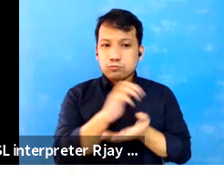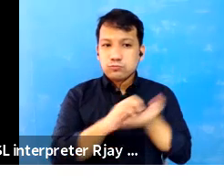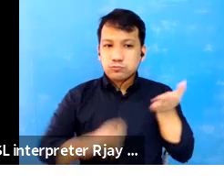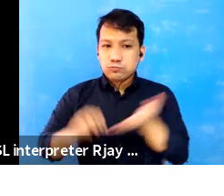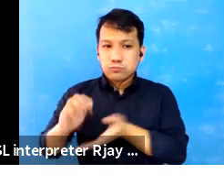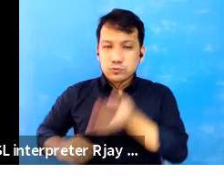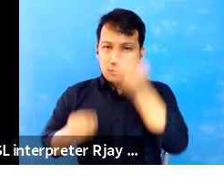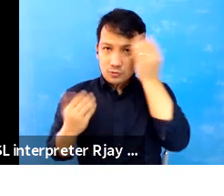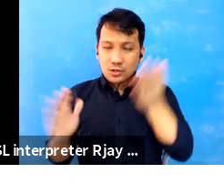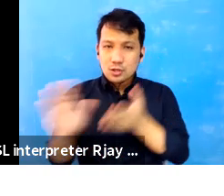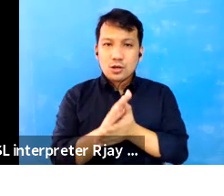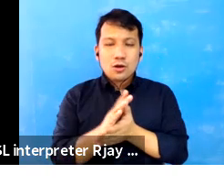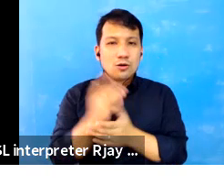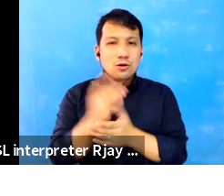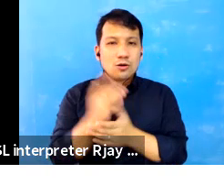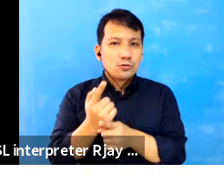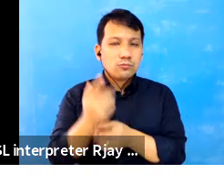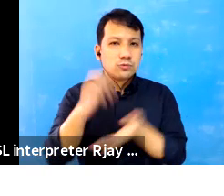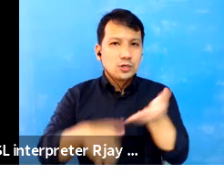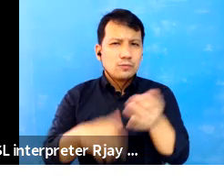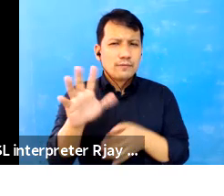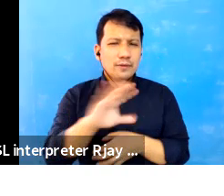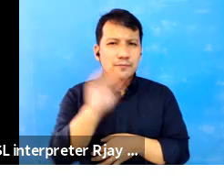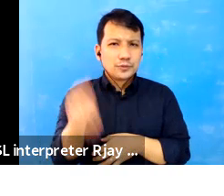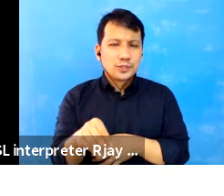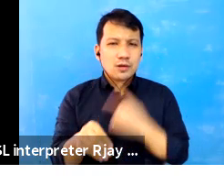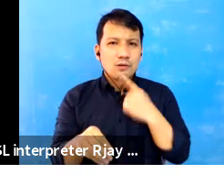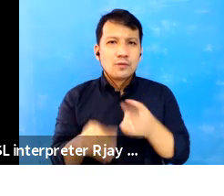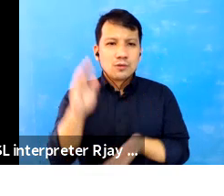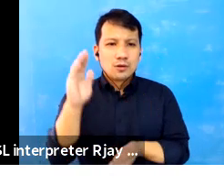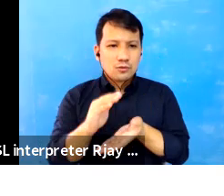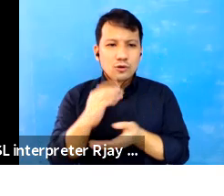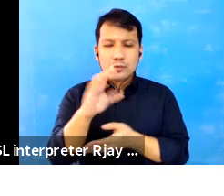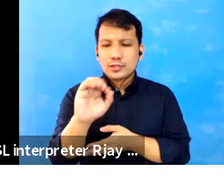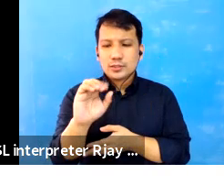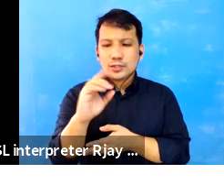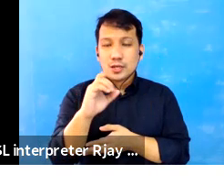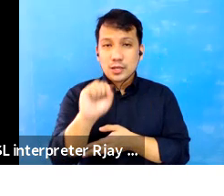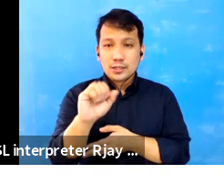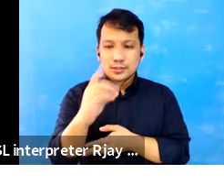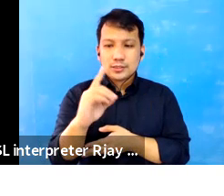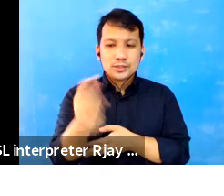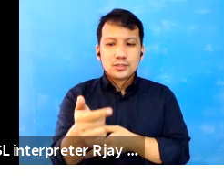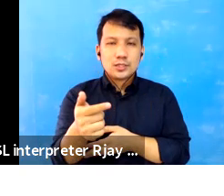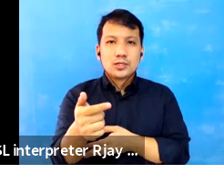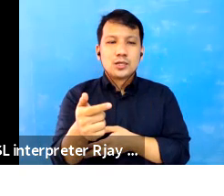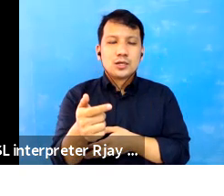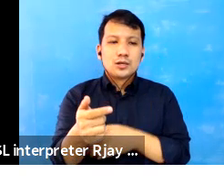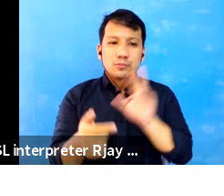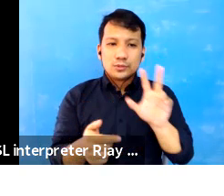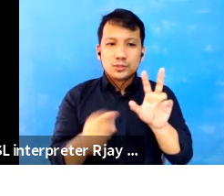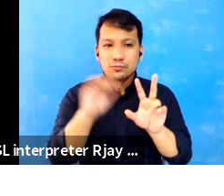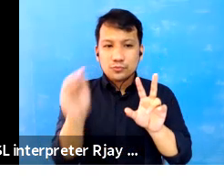the prevalence by less than 5%. And it's even lower in SDG, that's less than 33%.